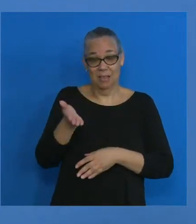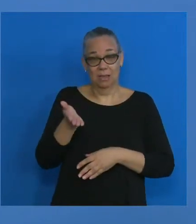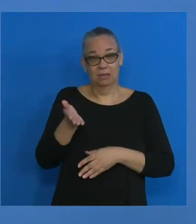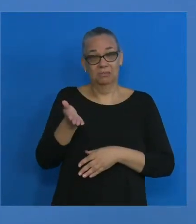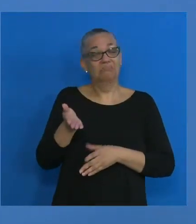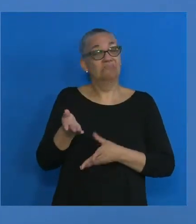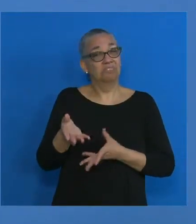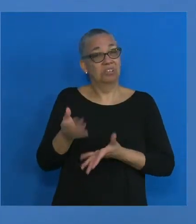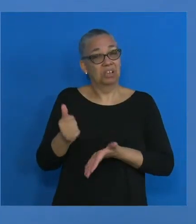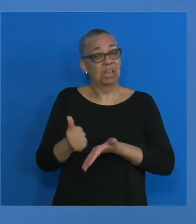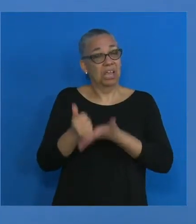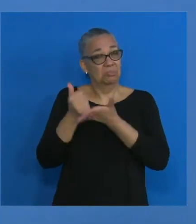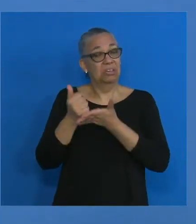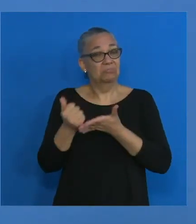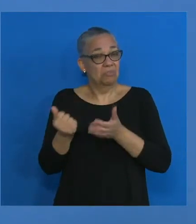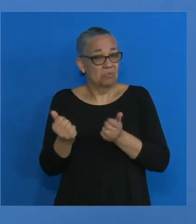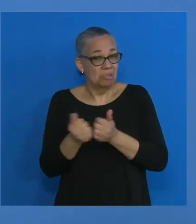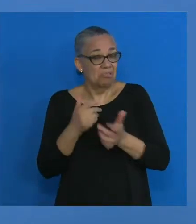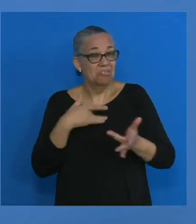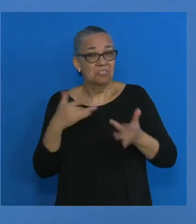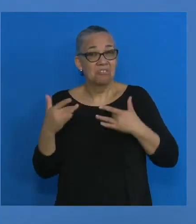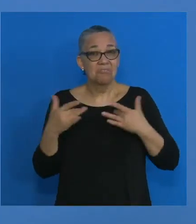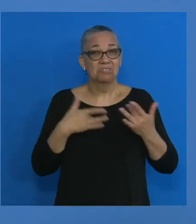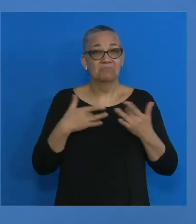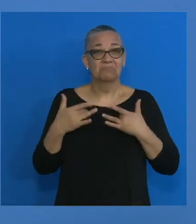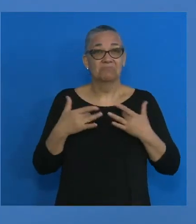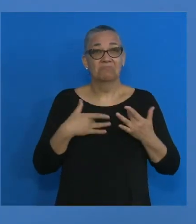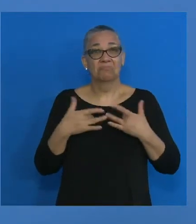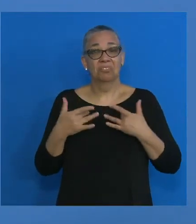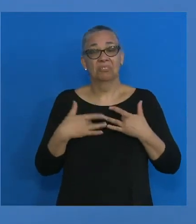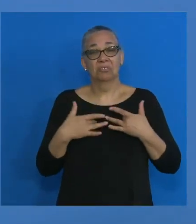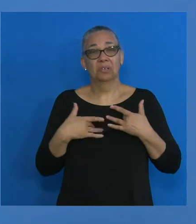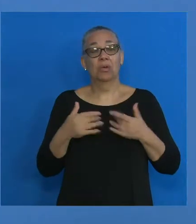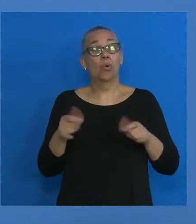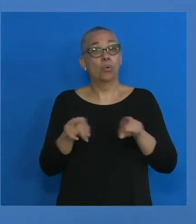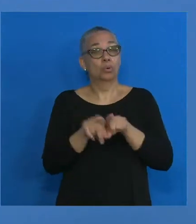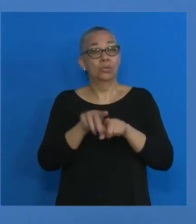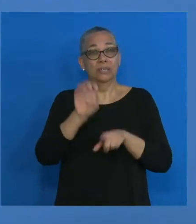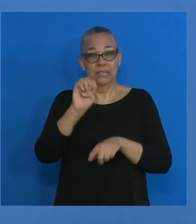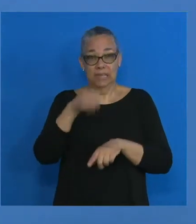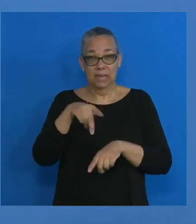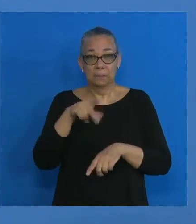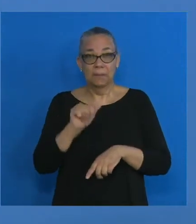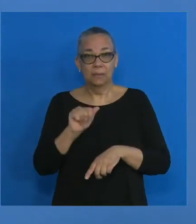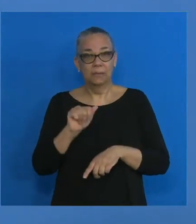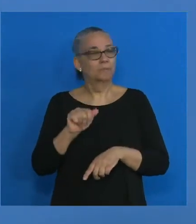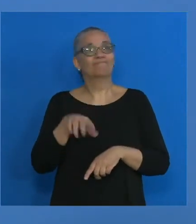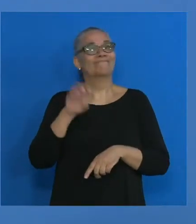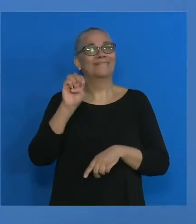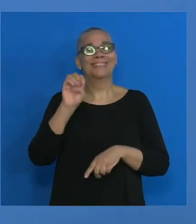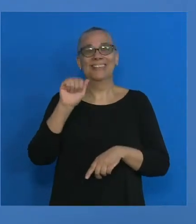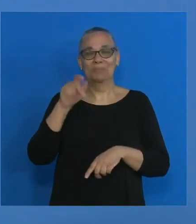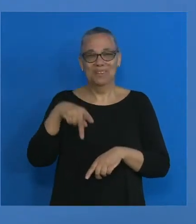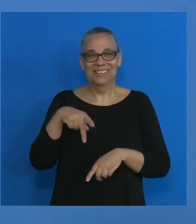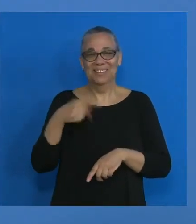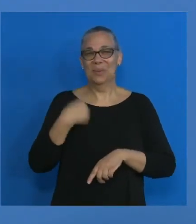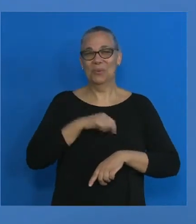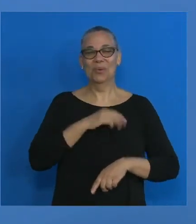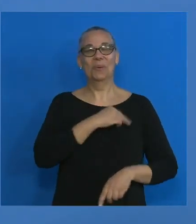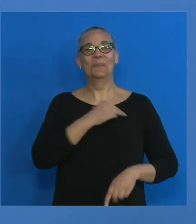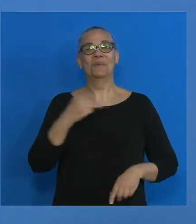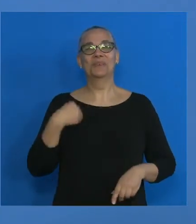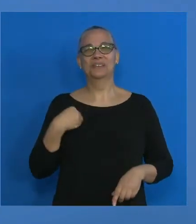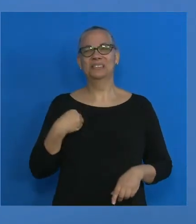any concerns that anyone may have, and that is in conjunction with EAP as well, which we are a member of. And so the